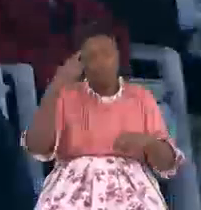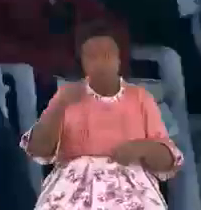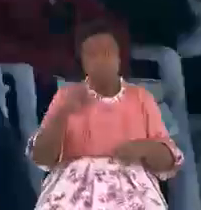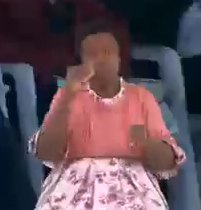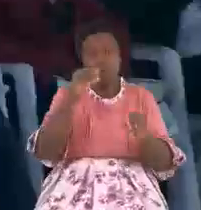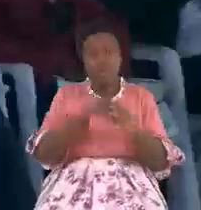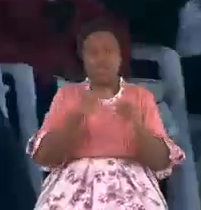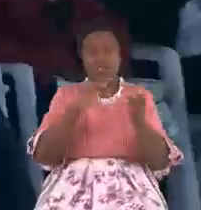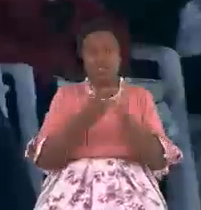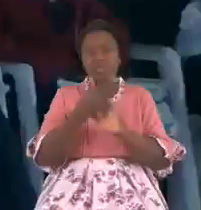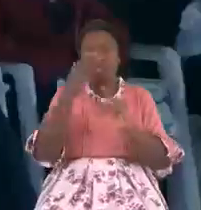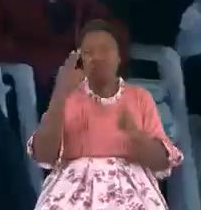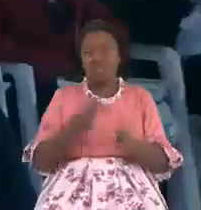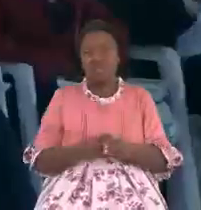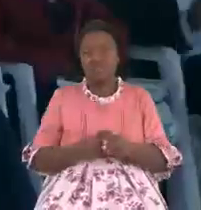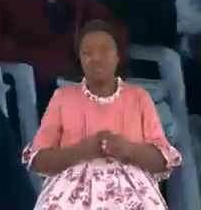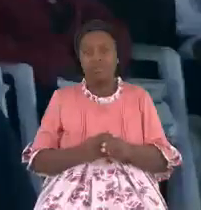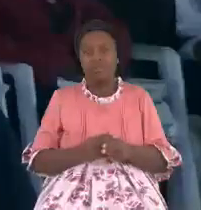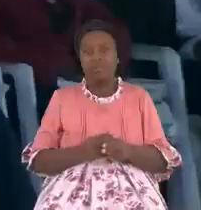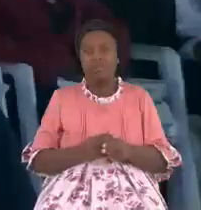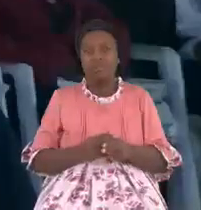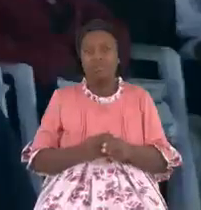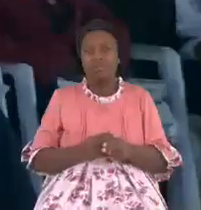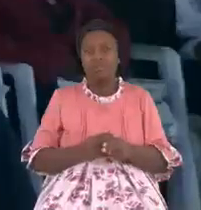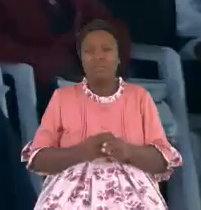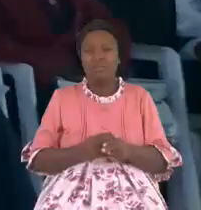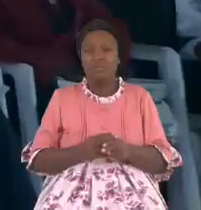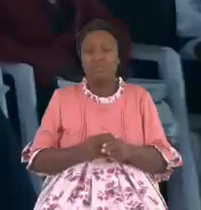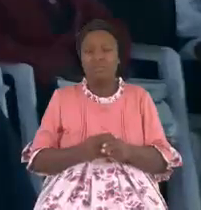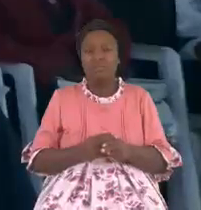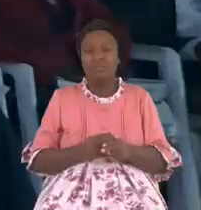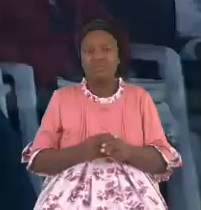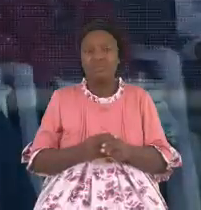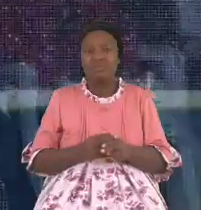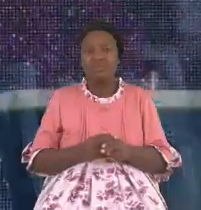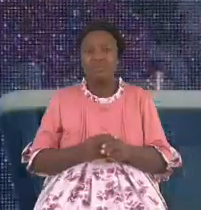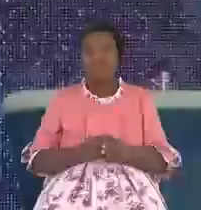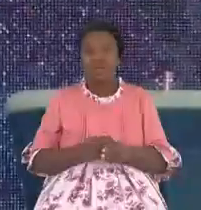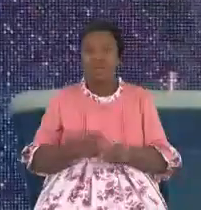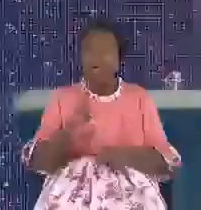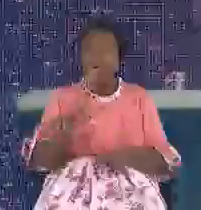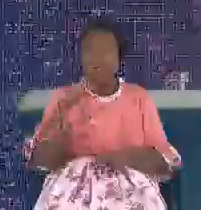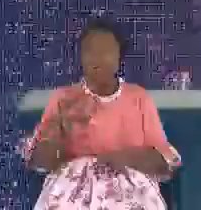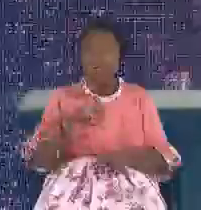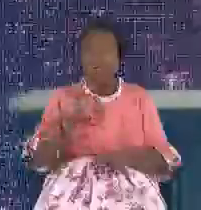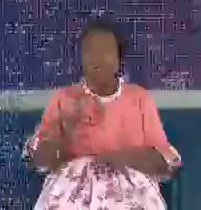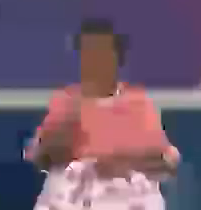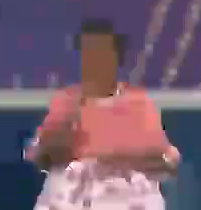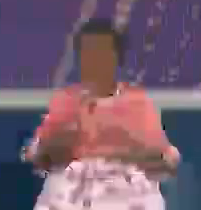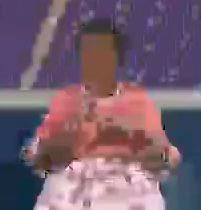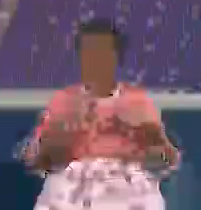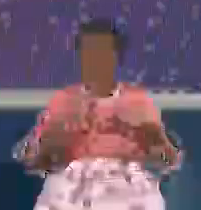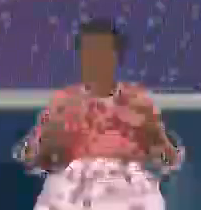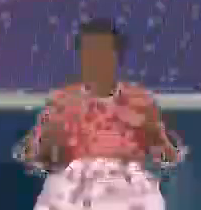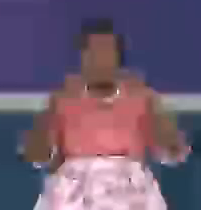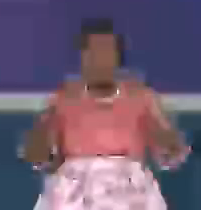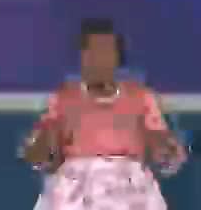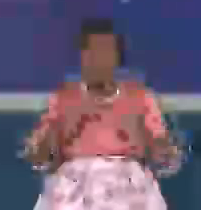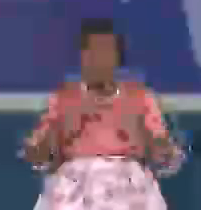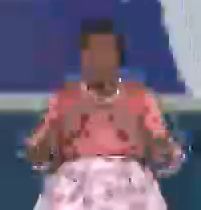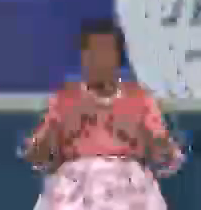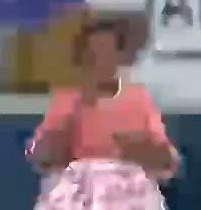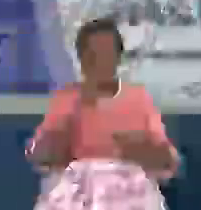name and we look before the one was announced and before the one was